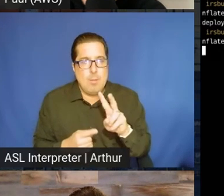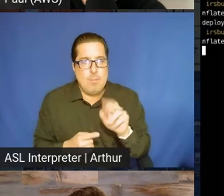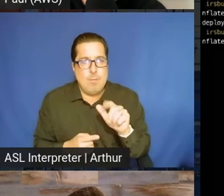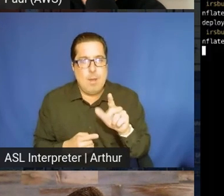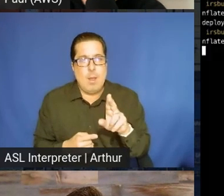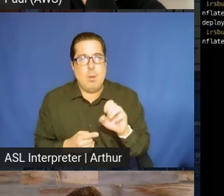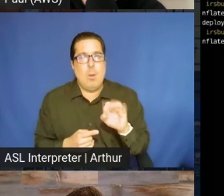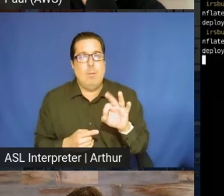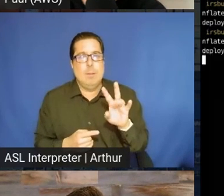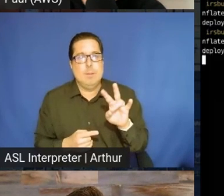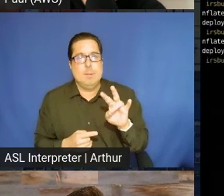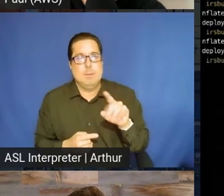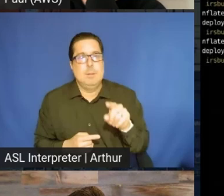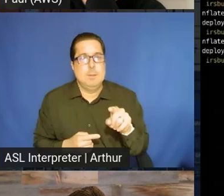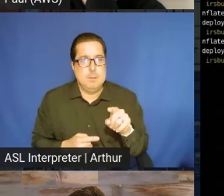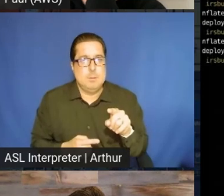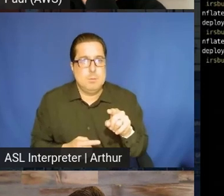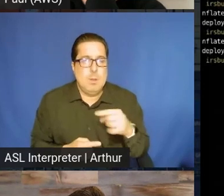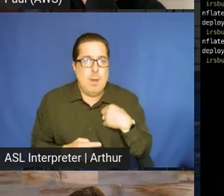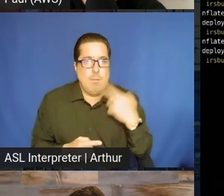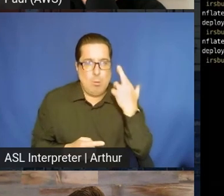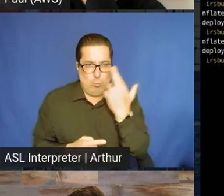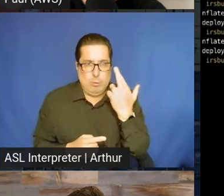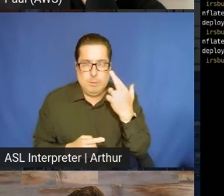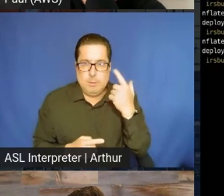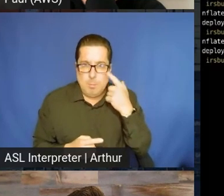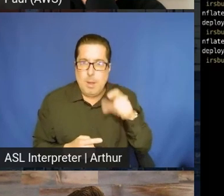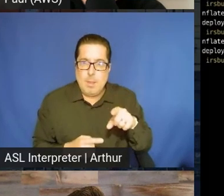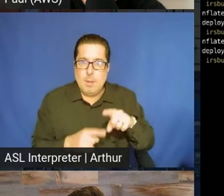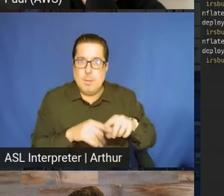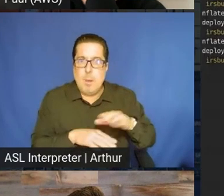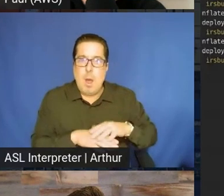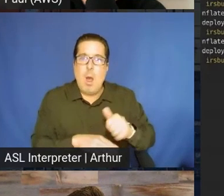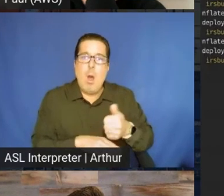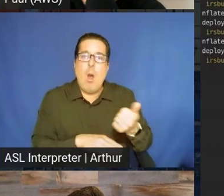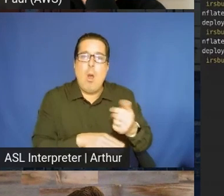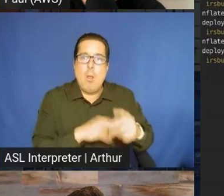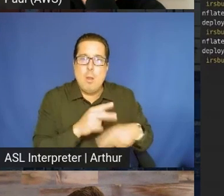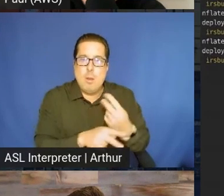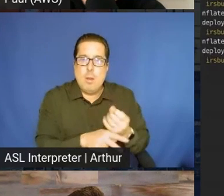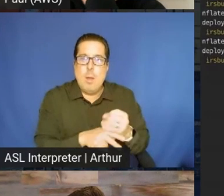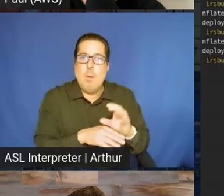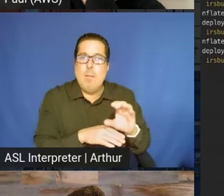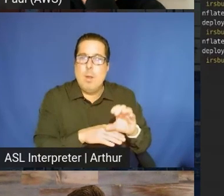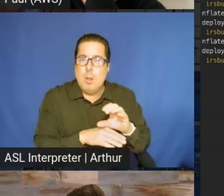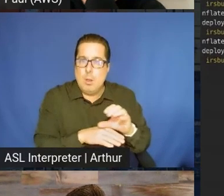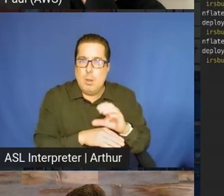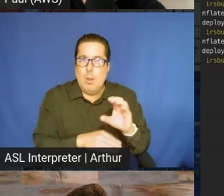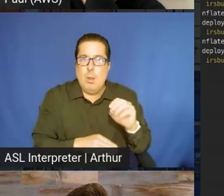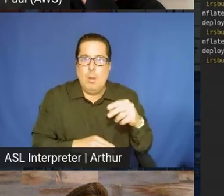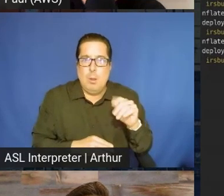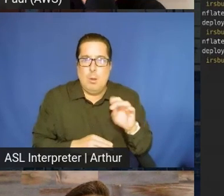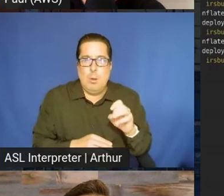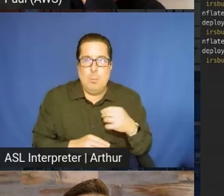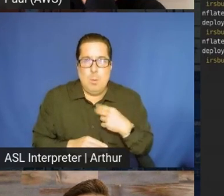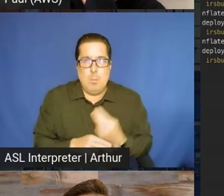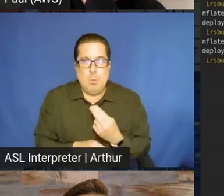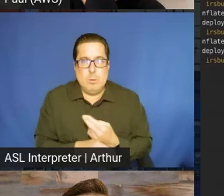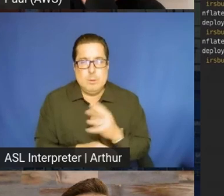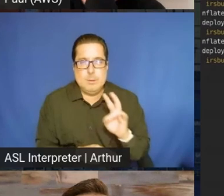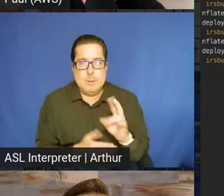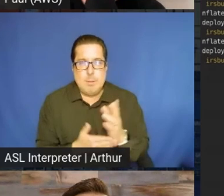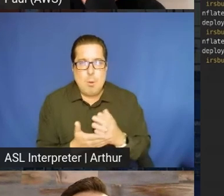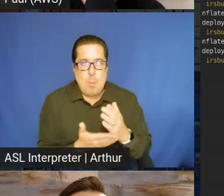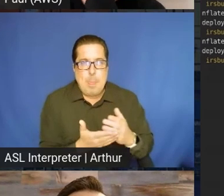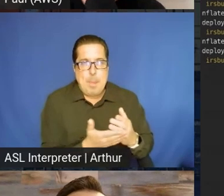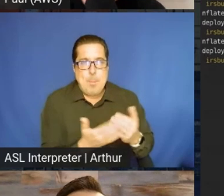reason, because this is based on the different type of compute instances that I'm using. So we'll see 7 parts now getting into a